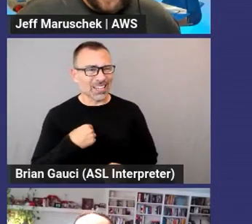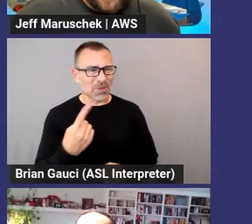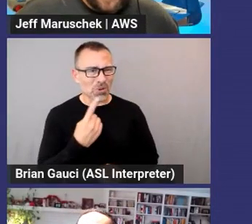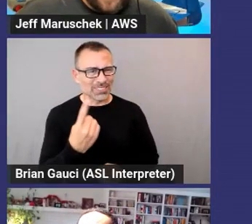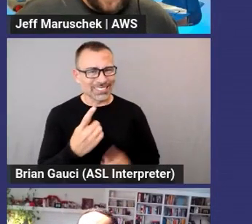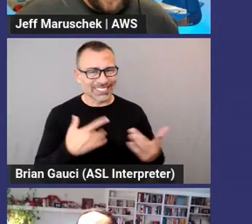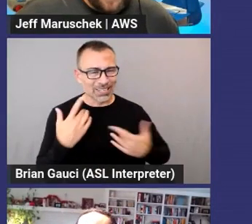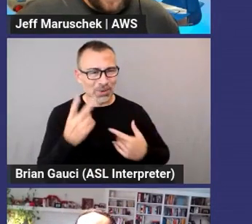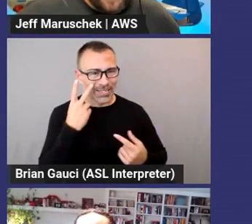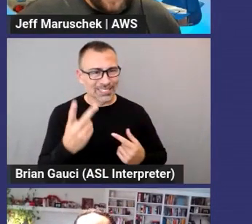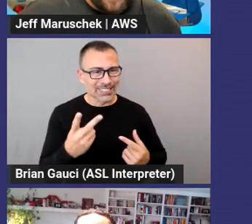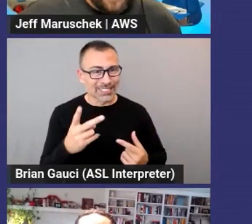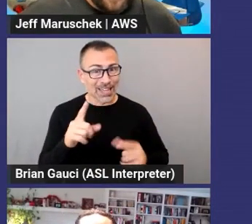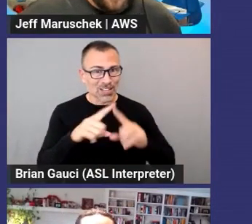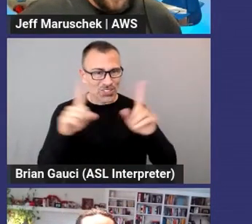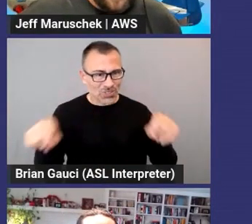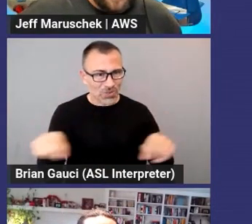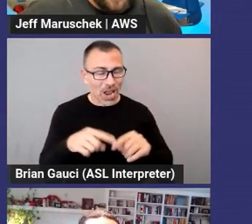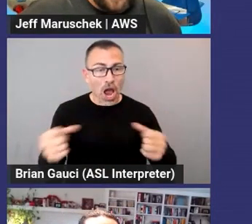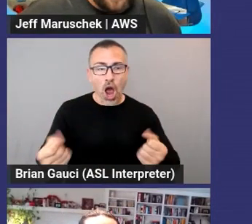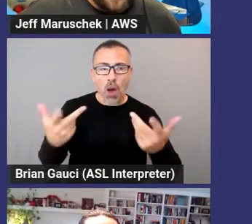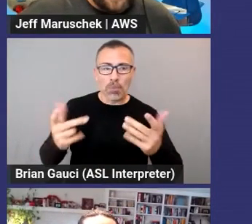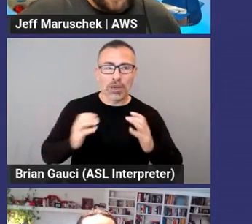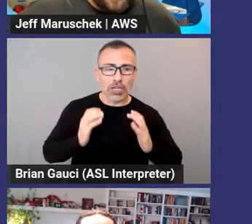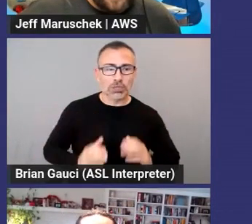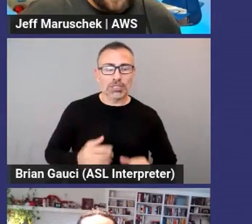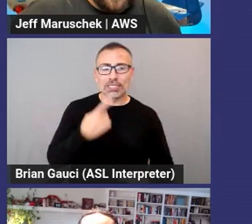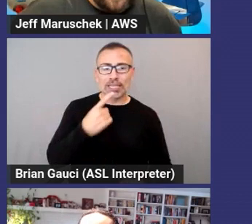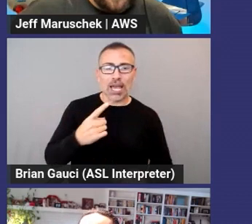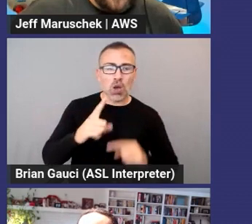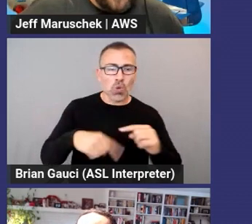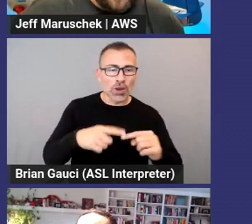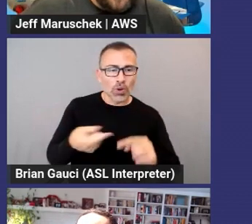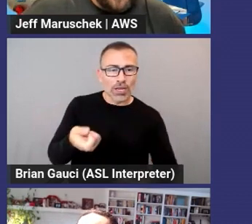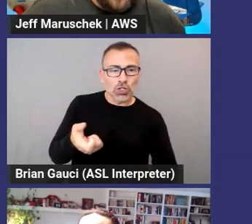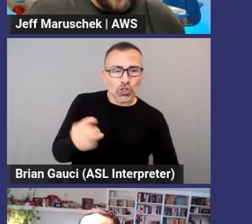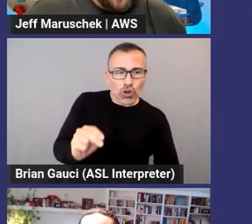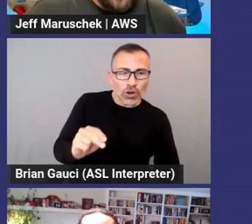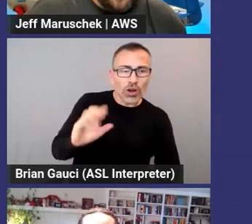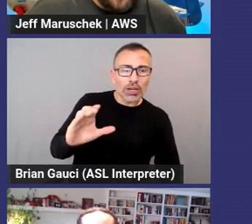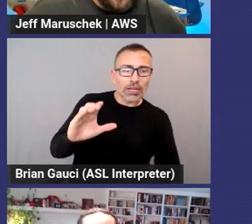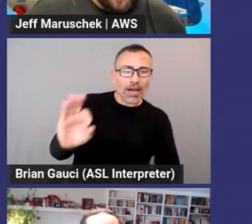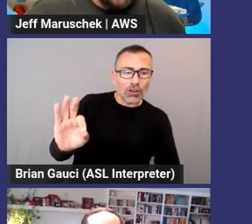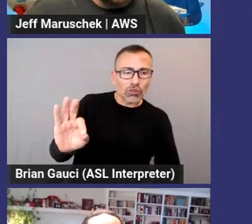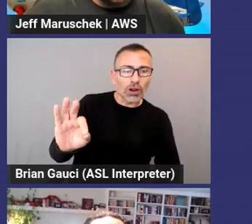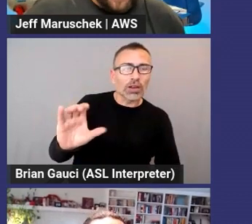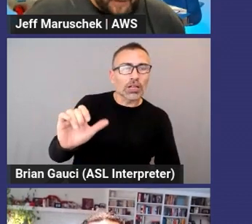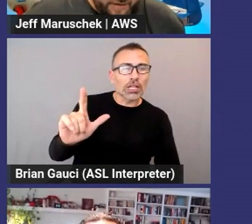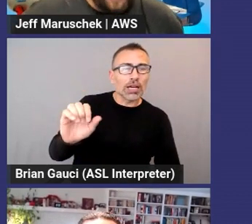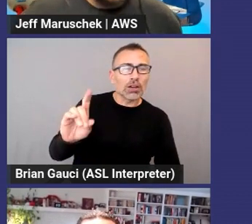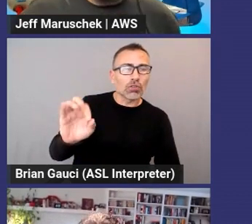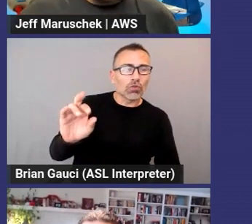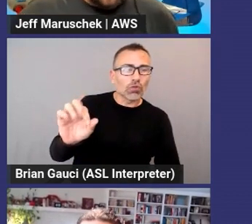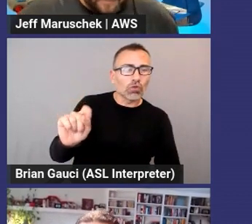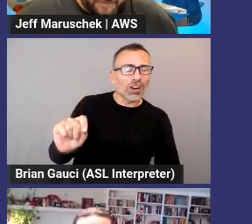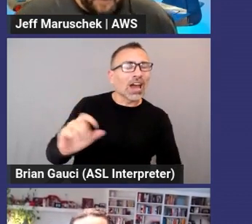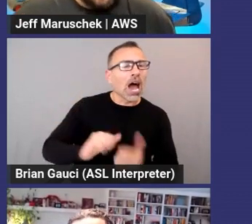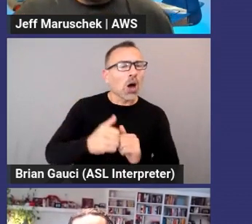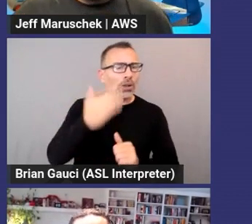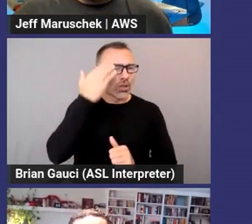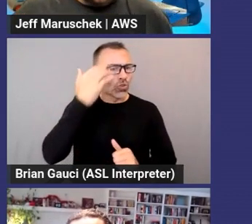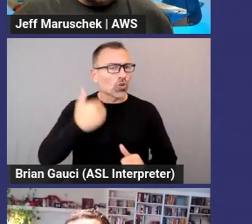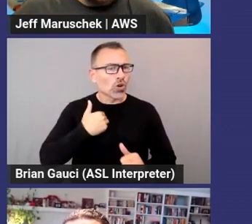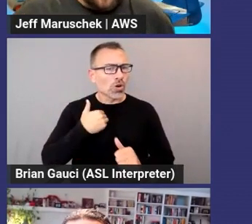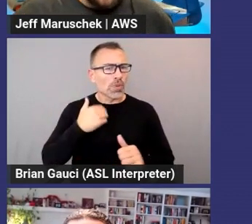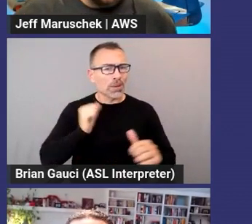don't know how many customers have asked, when I turn on CloudFront, how will I know what my performance improvement is going to be? Yes. We can finally show